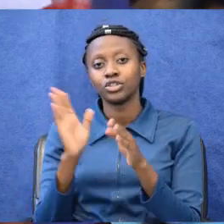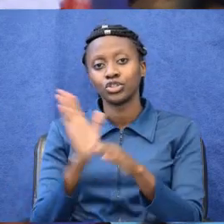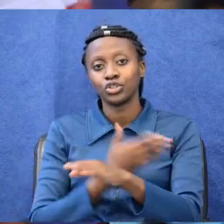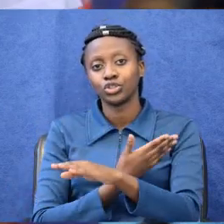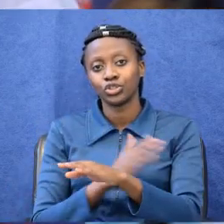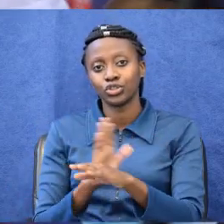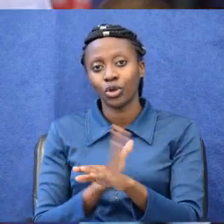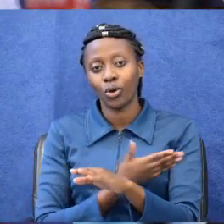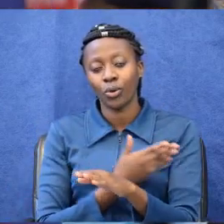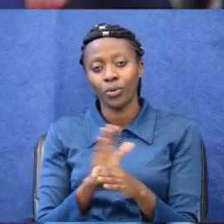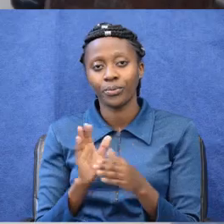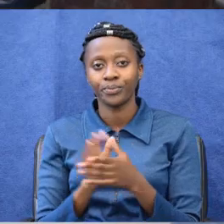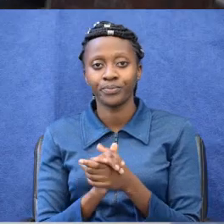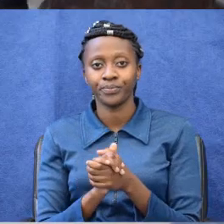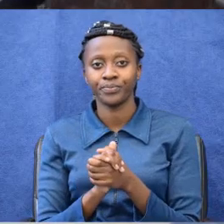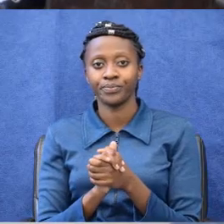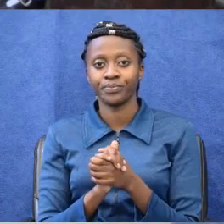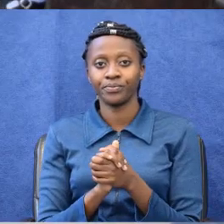songs. Welcome.